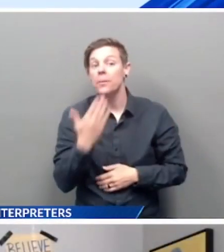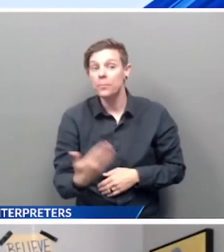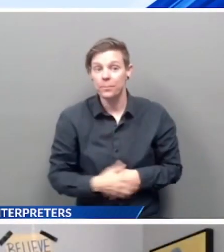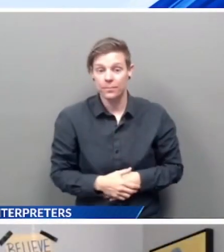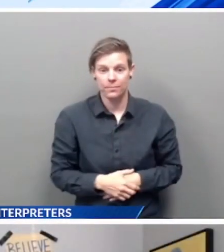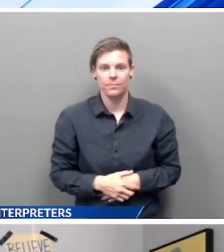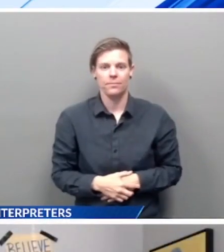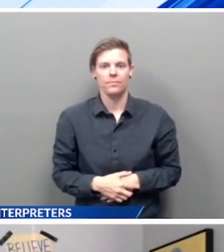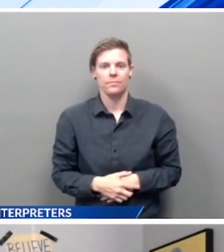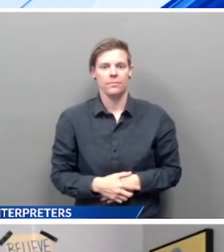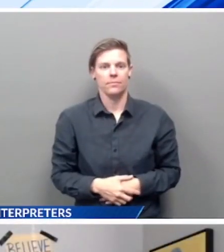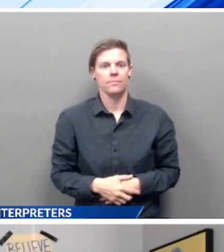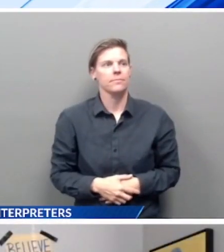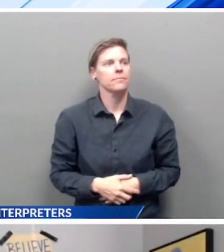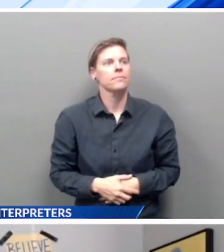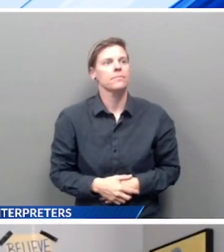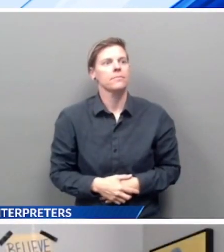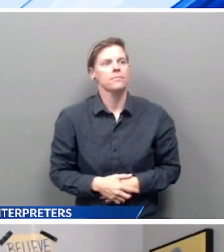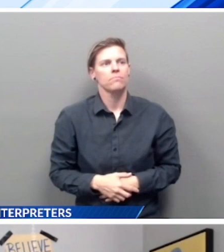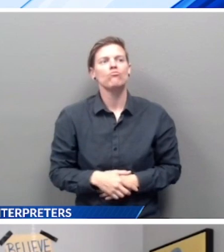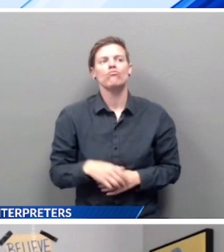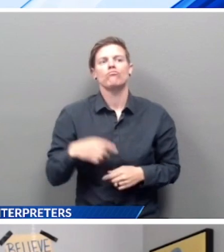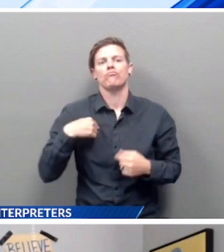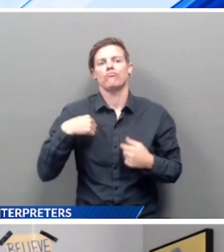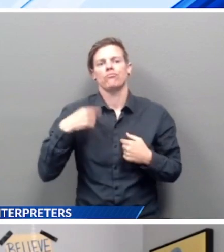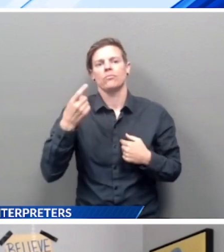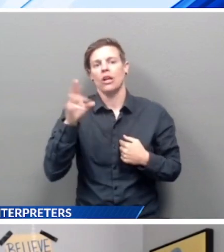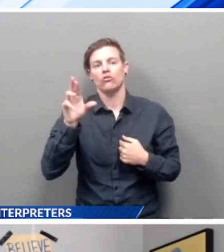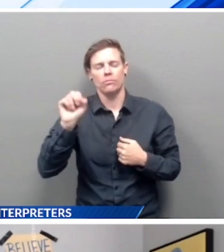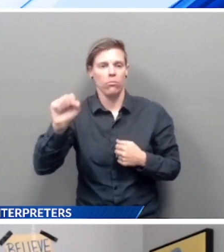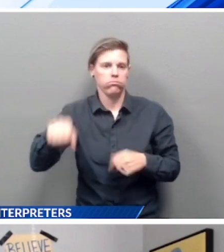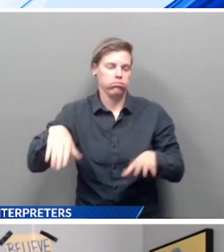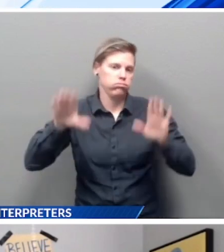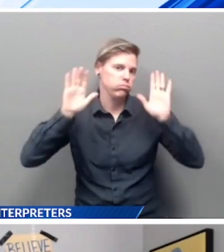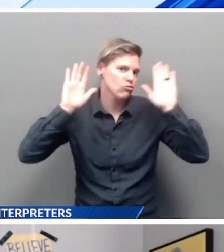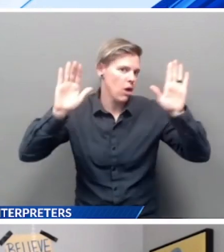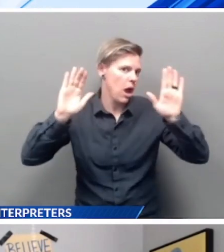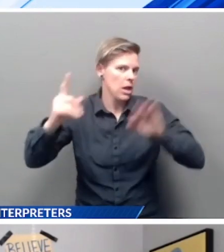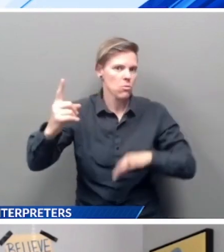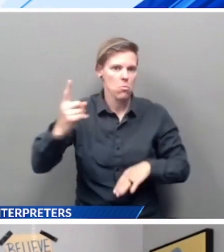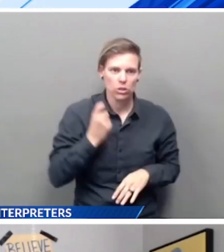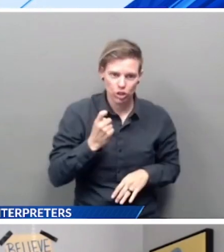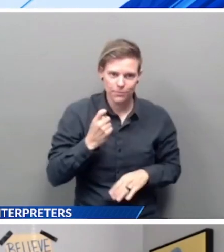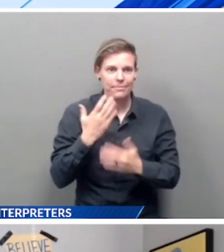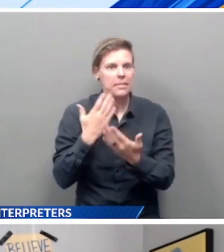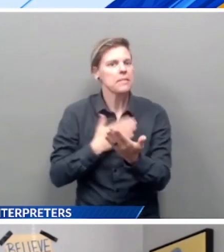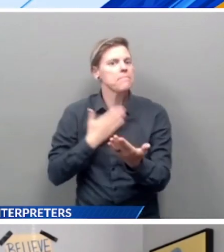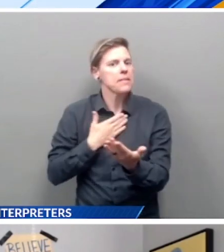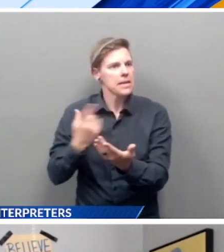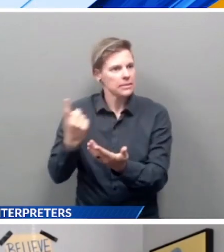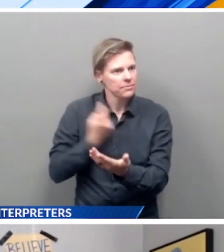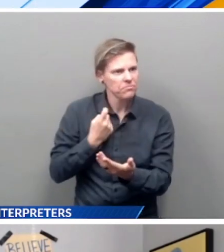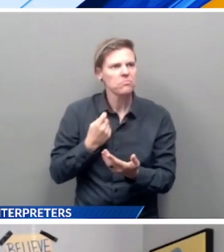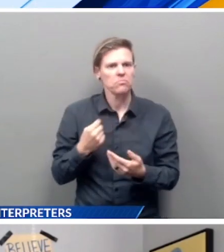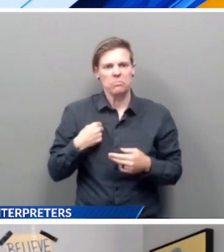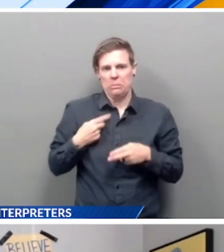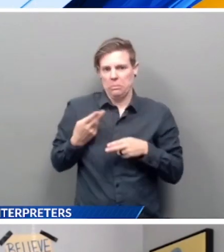they're all great questions. As Christine already mentioned, and I'm going to have her go right after me, I'll just be brief. You know, when you